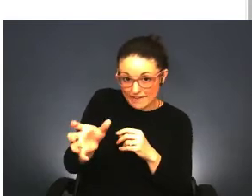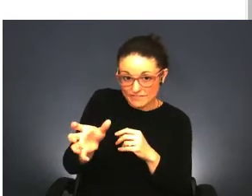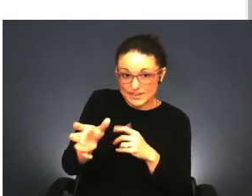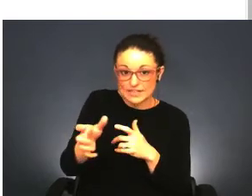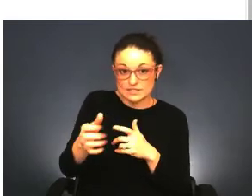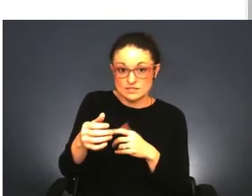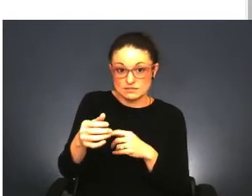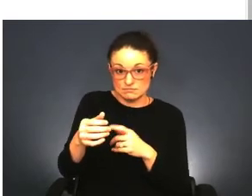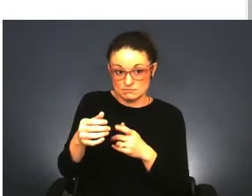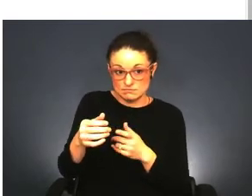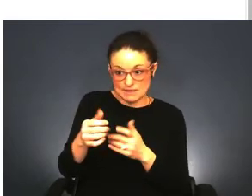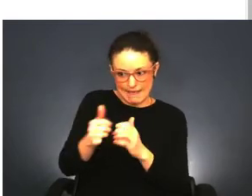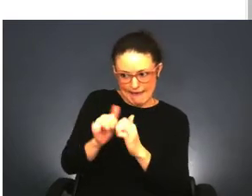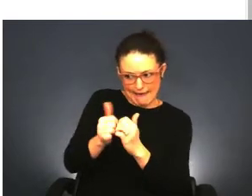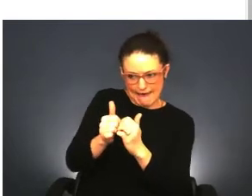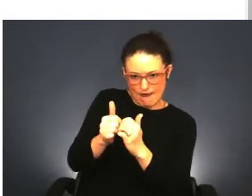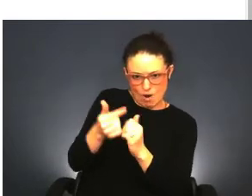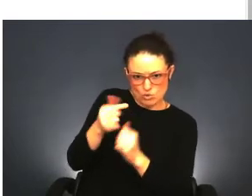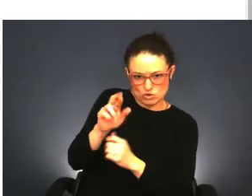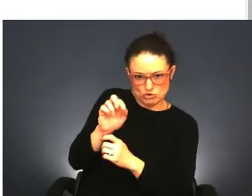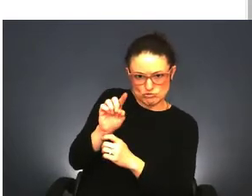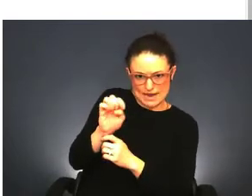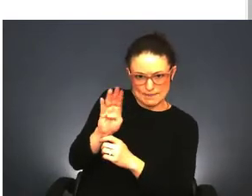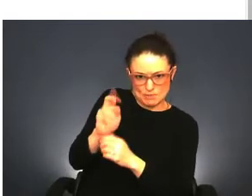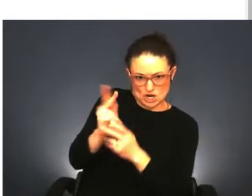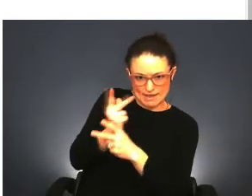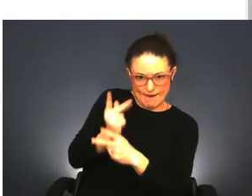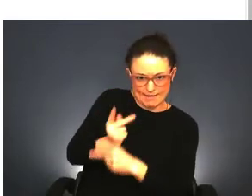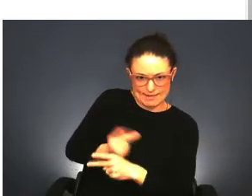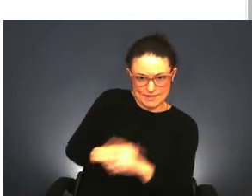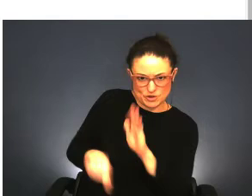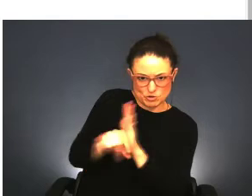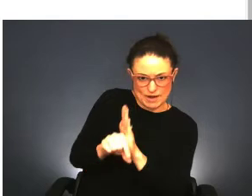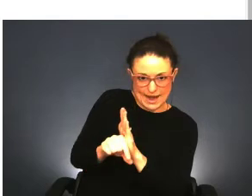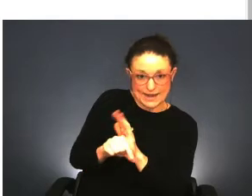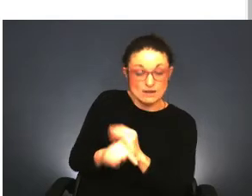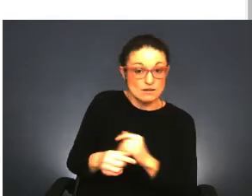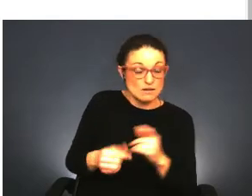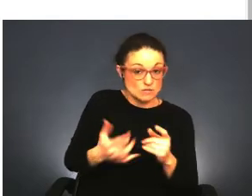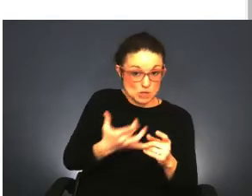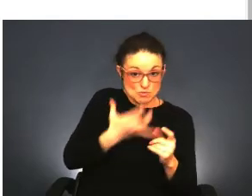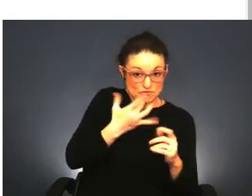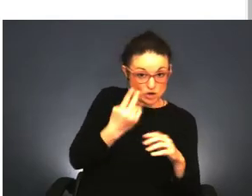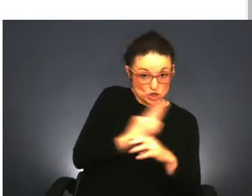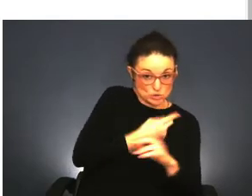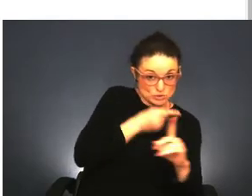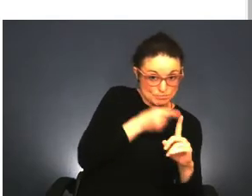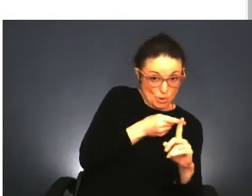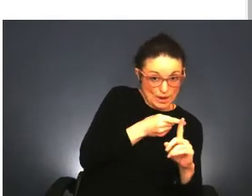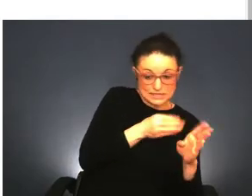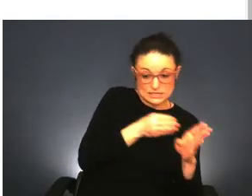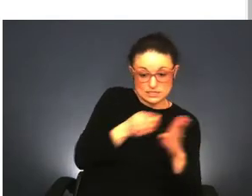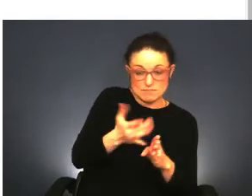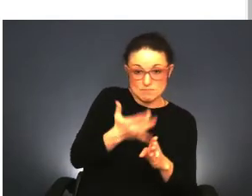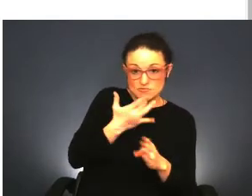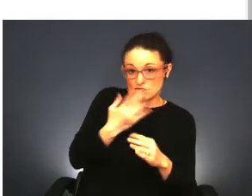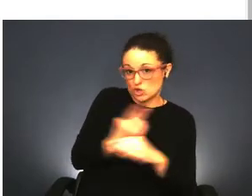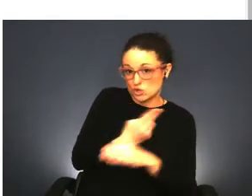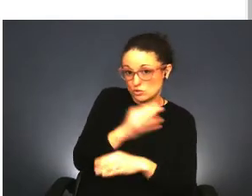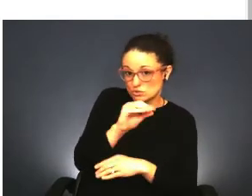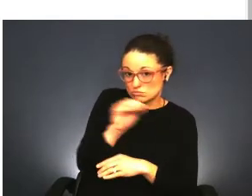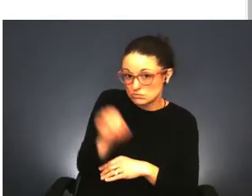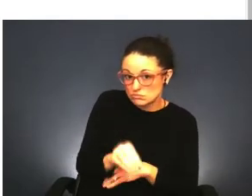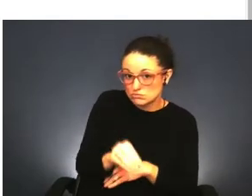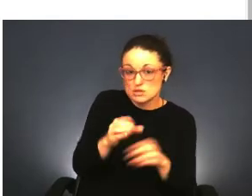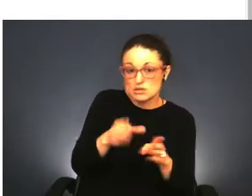book to calculate the grade. So do you want it to be by points? Do you want it to be by percentage? Do you want it